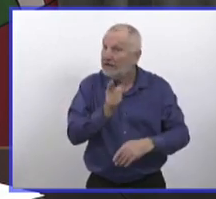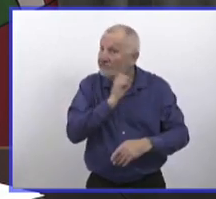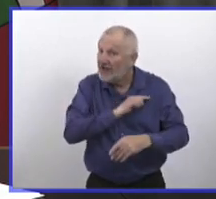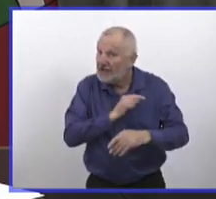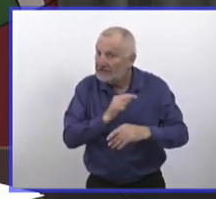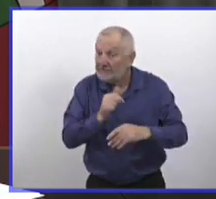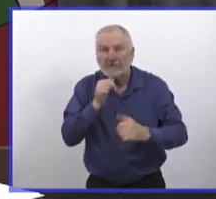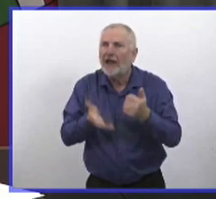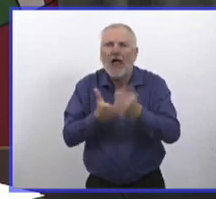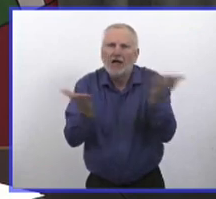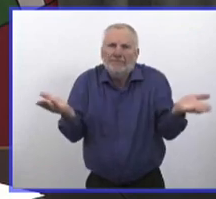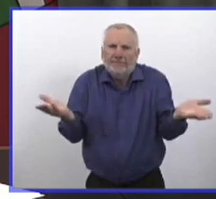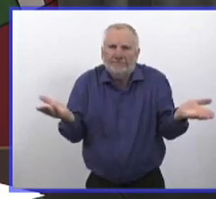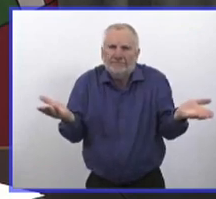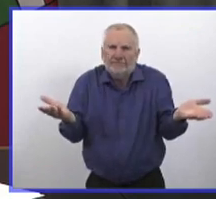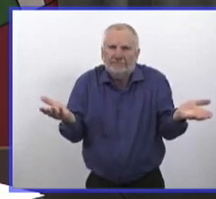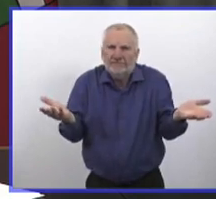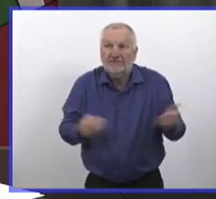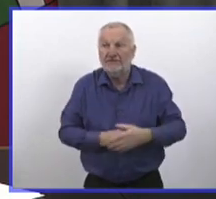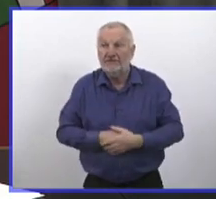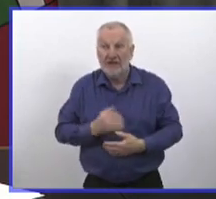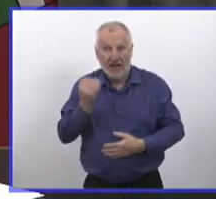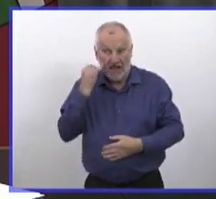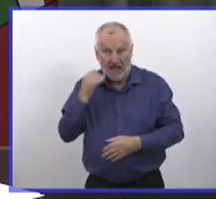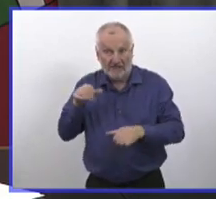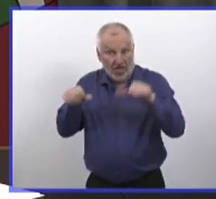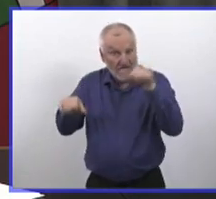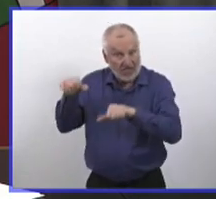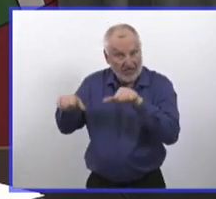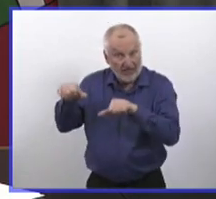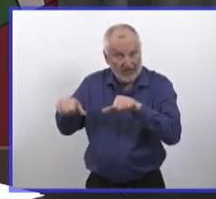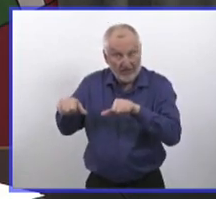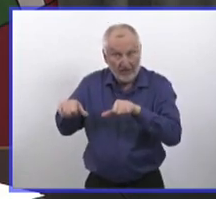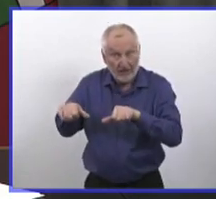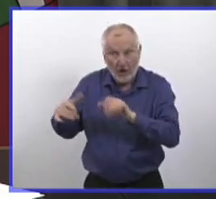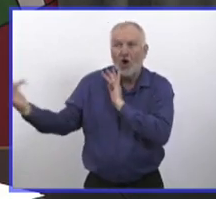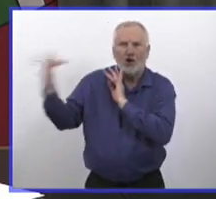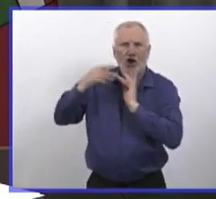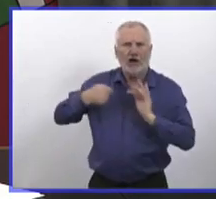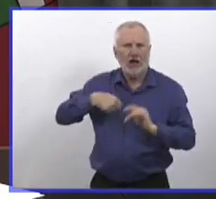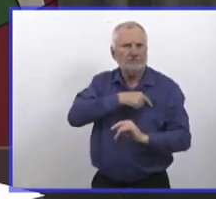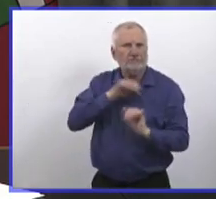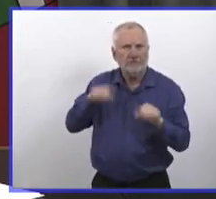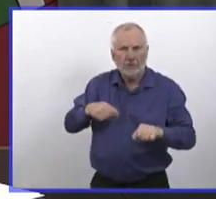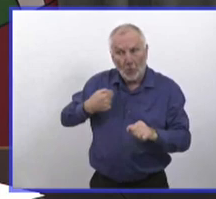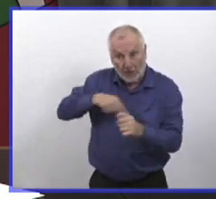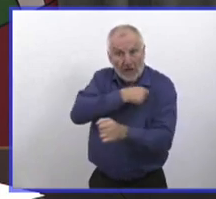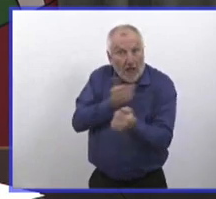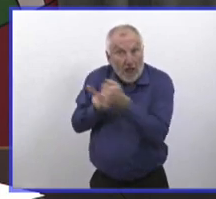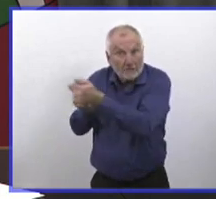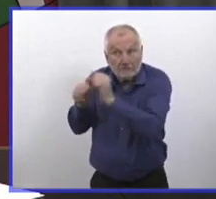to make sure that they're not obtaining something that would be misleading to Manitobans.